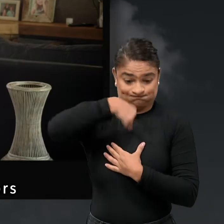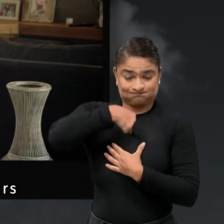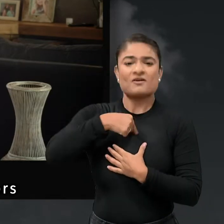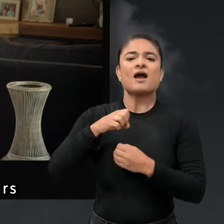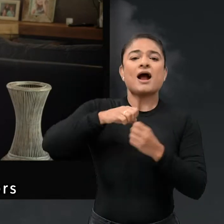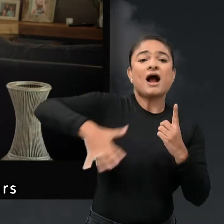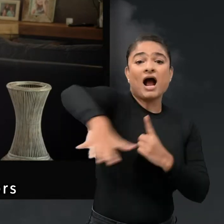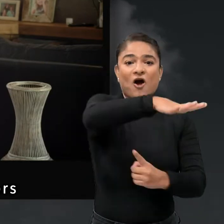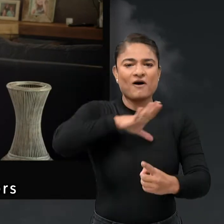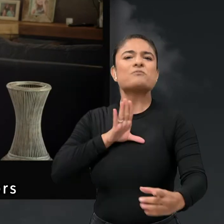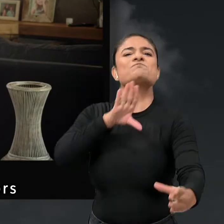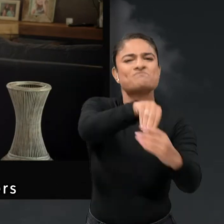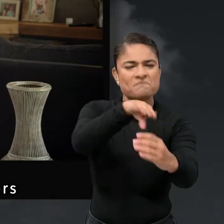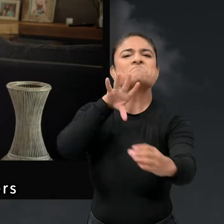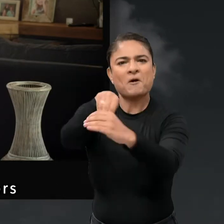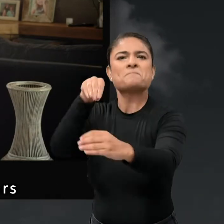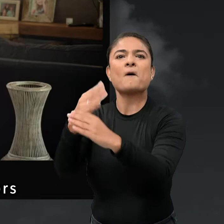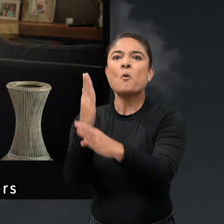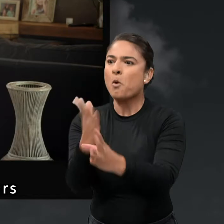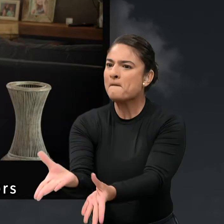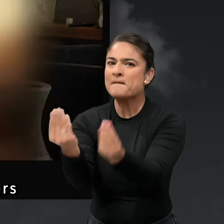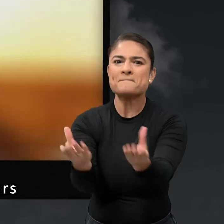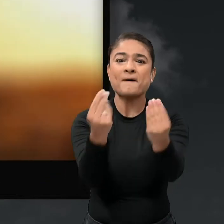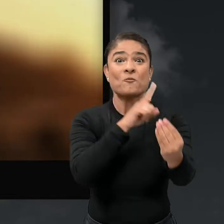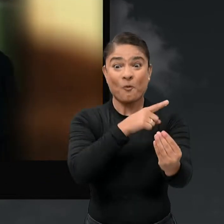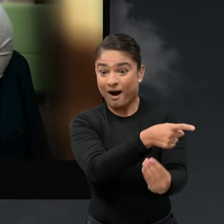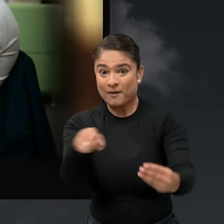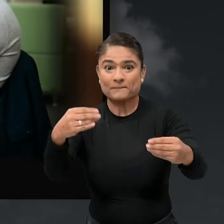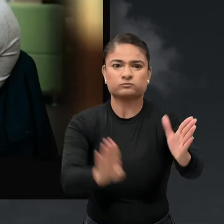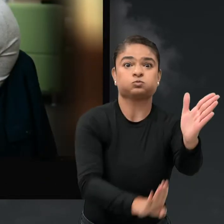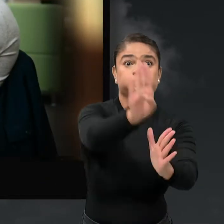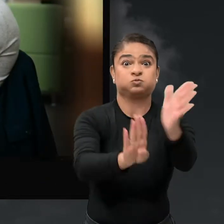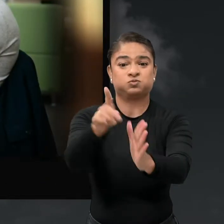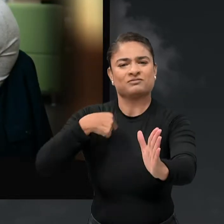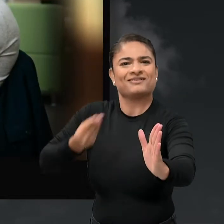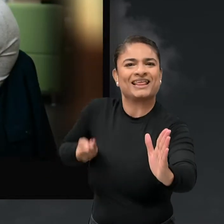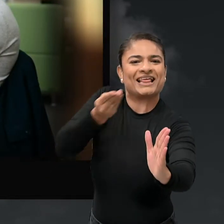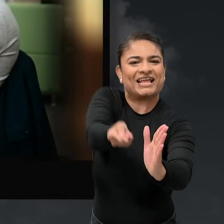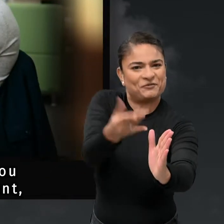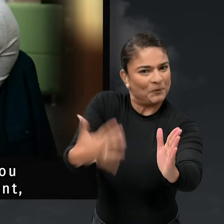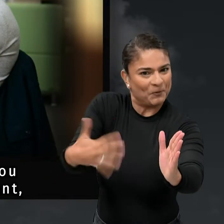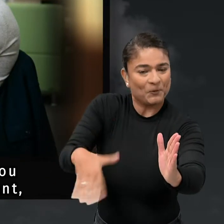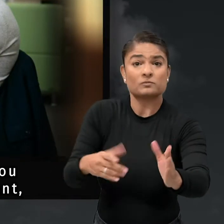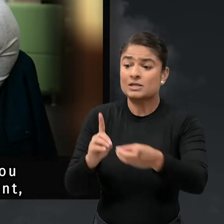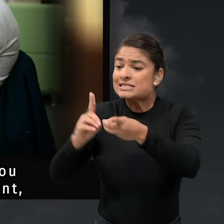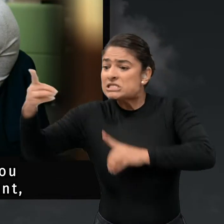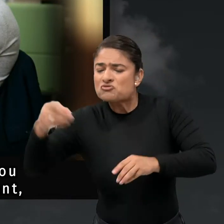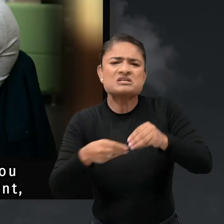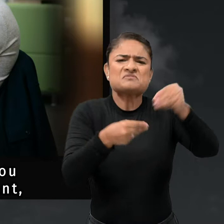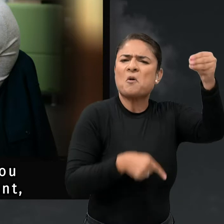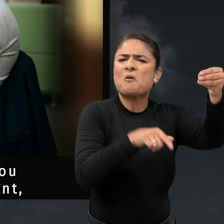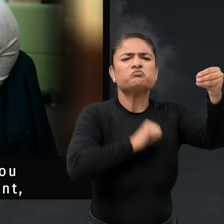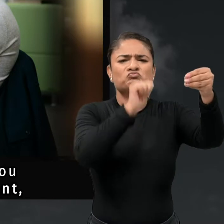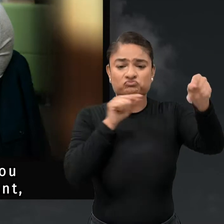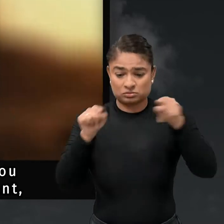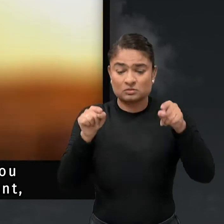bring that to the environment so that you can show potential employers what value you're going to bring. The degree or the diploma will get